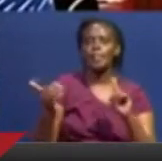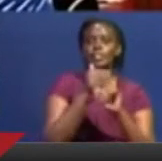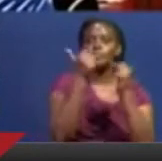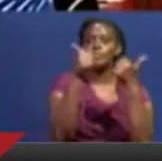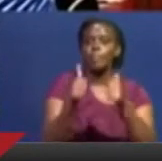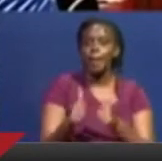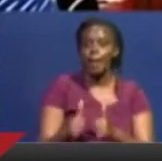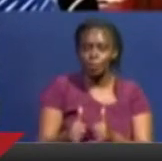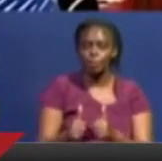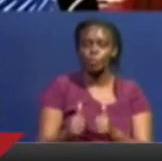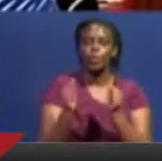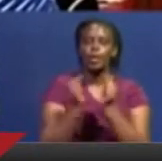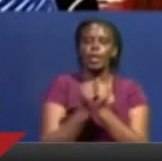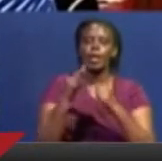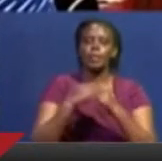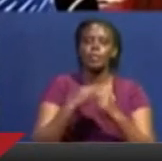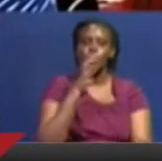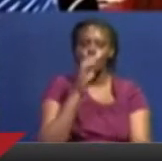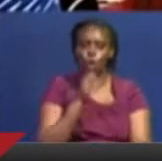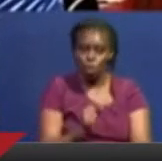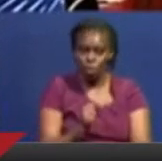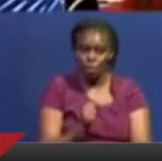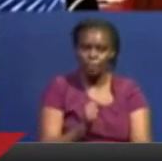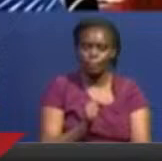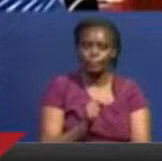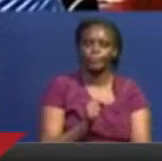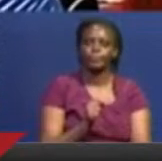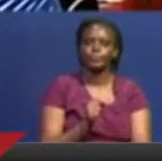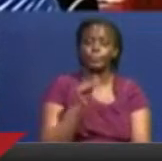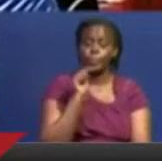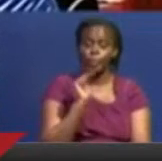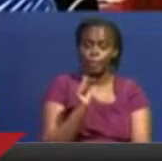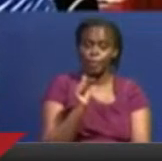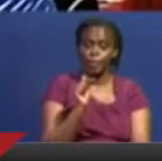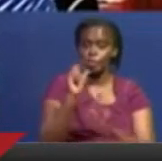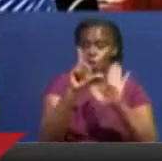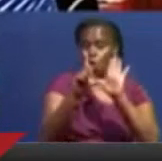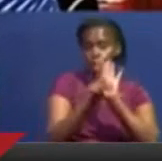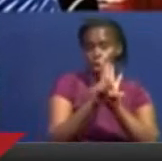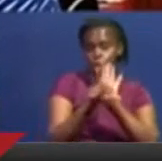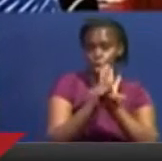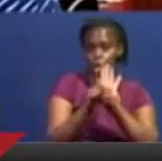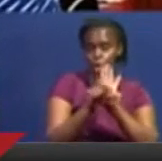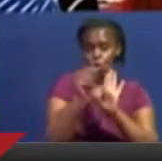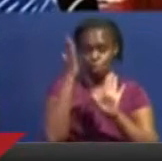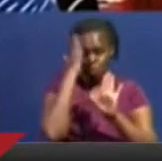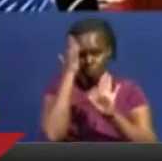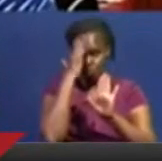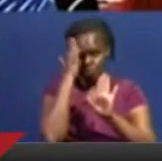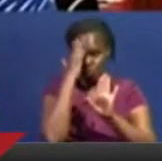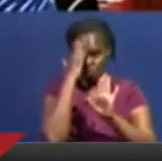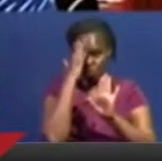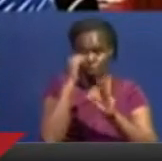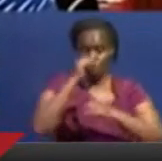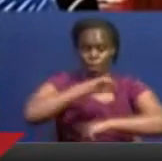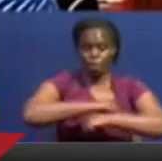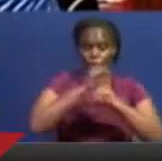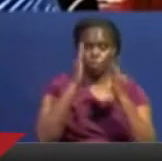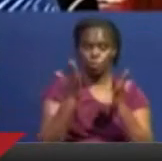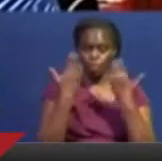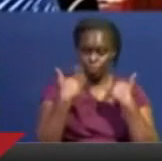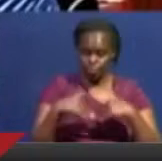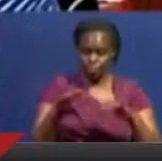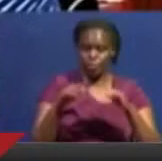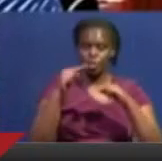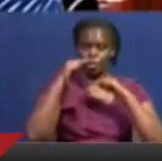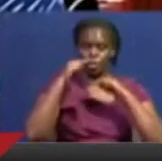attained the age of 18 years. This provision recognizes that many students complete